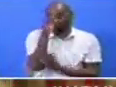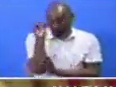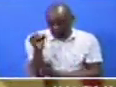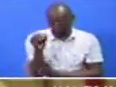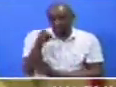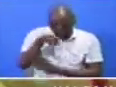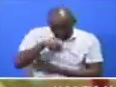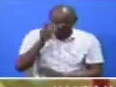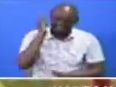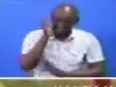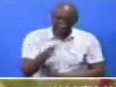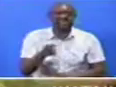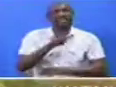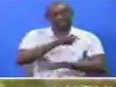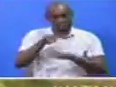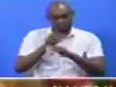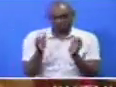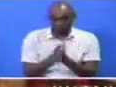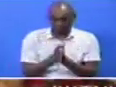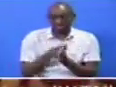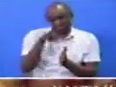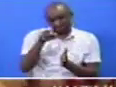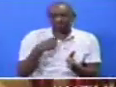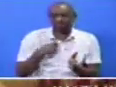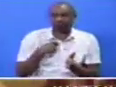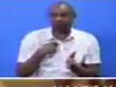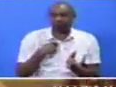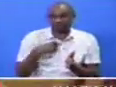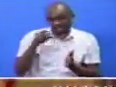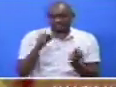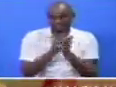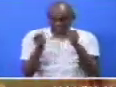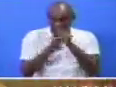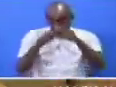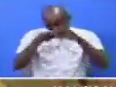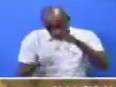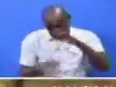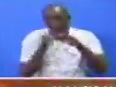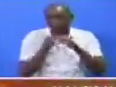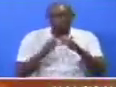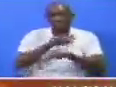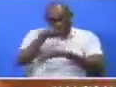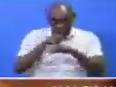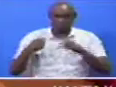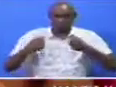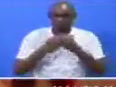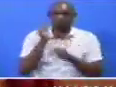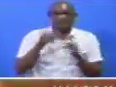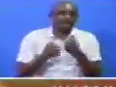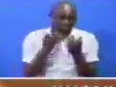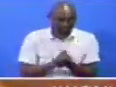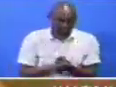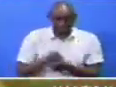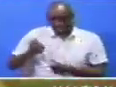book a direct ticket to represent Nyanza Region at the Copa Coca-Cola Under 16 Soccer Tournament finals. The